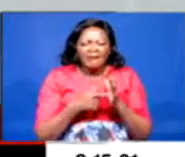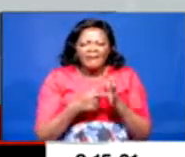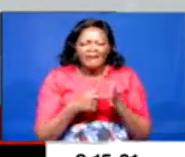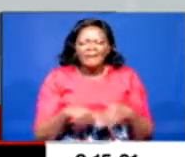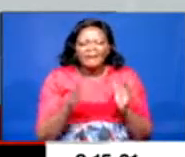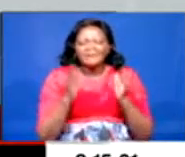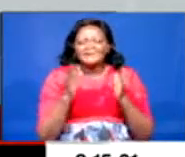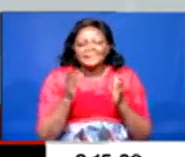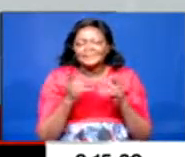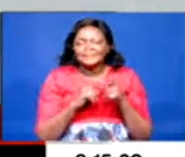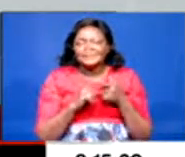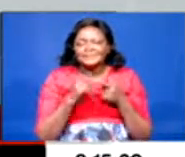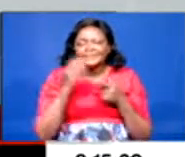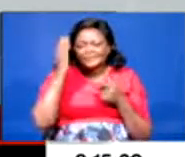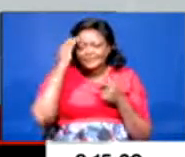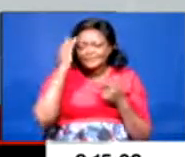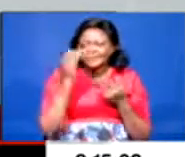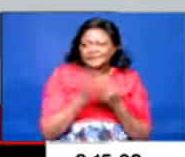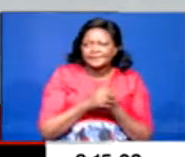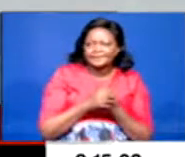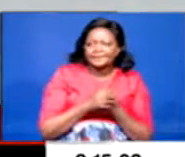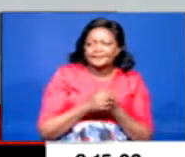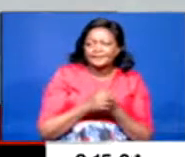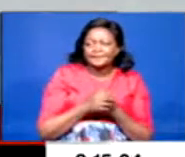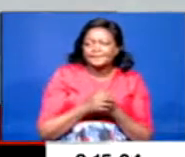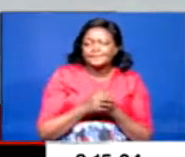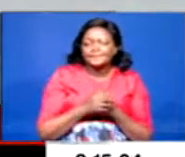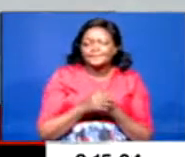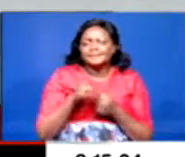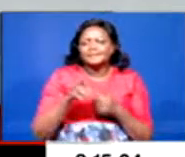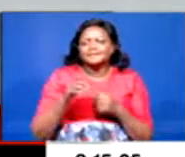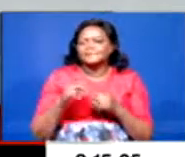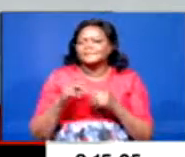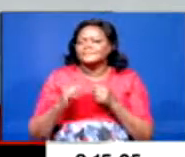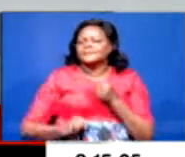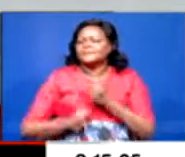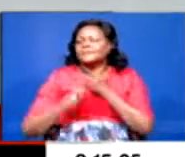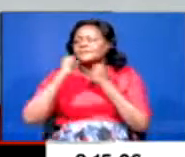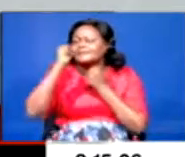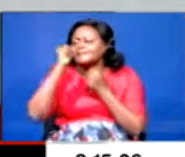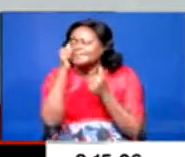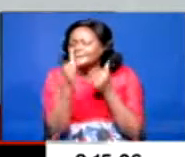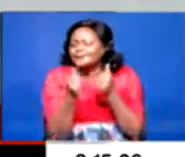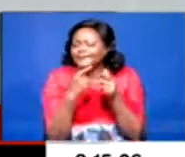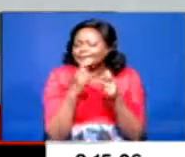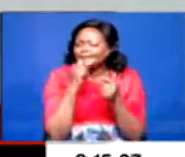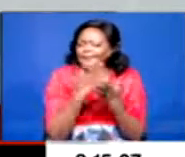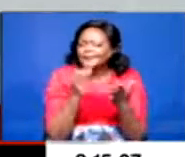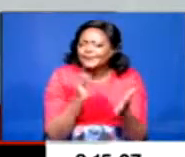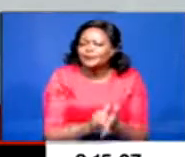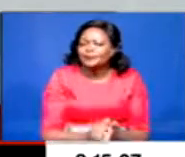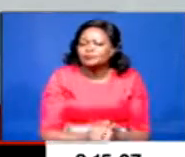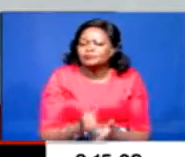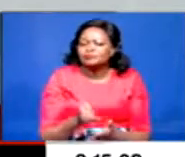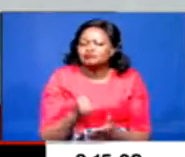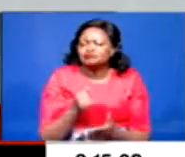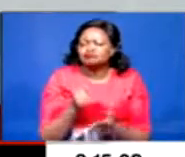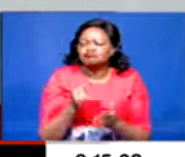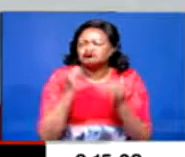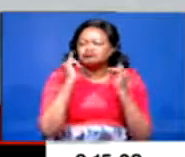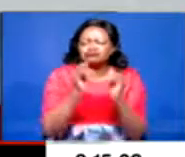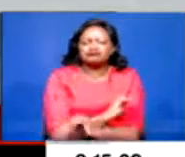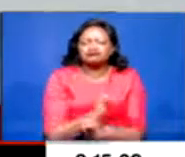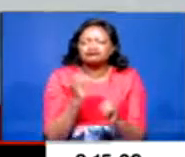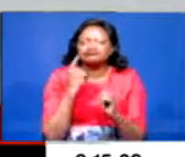where they're leaning politically. If you watch CNN, you know where they're leaning politically. And so it's not something that is strange. The only people, I think, in Kenya who need to